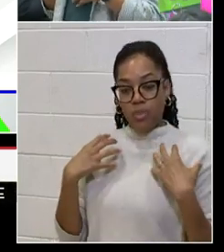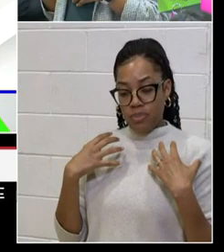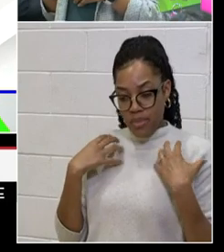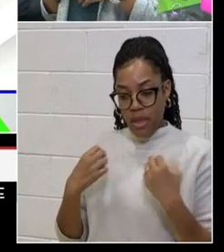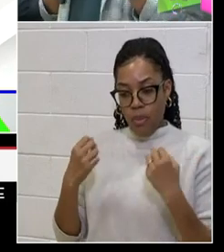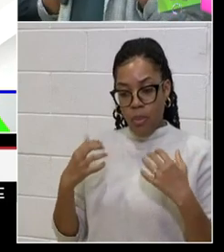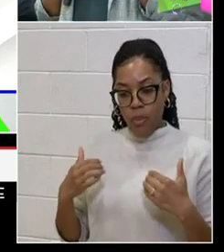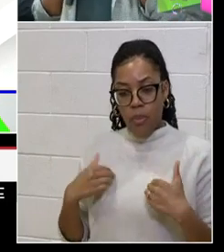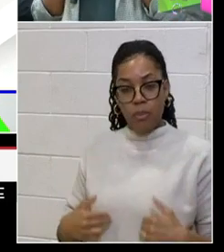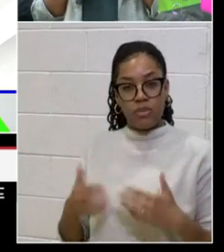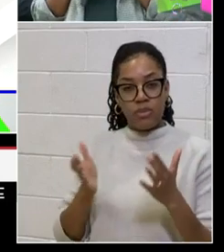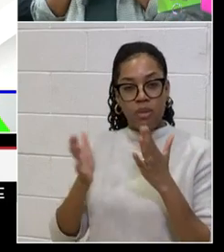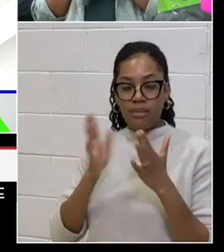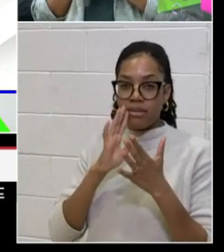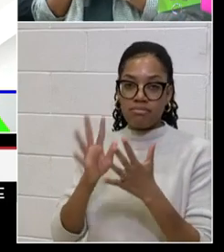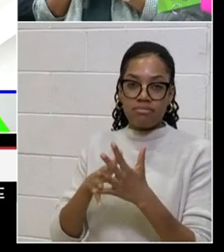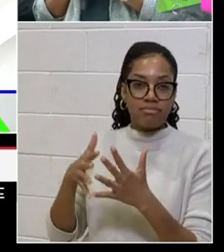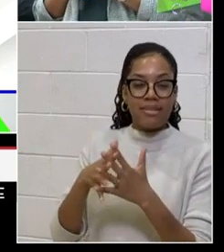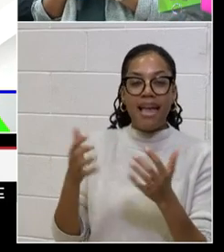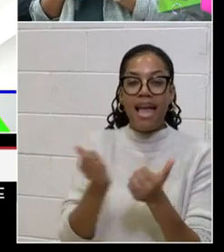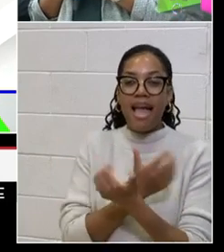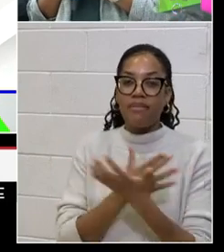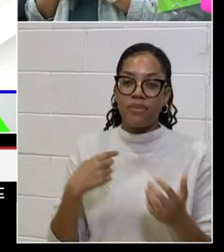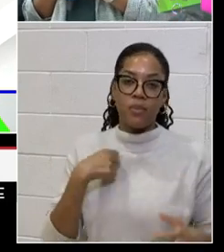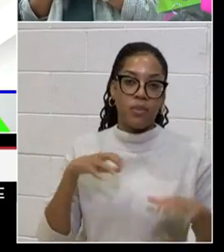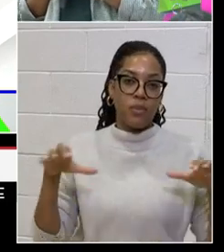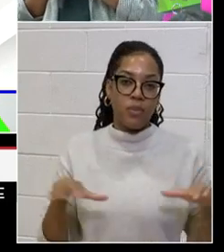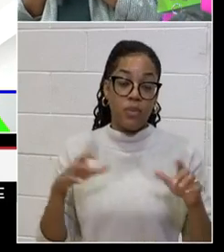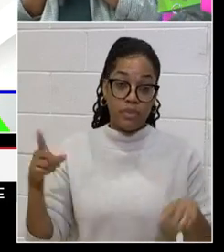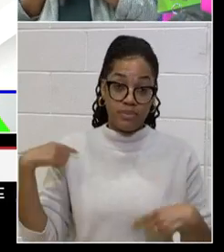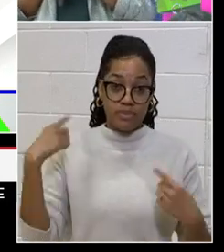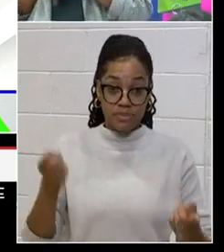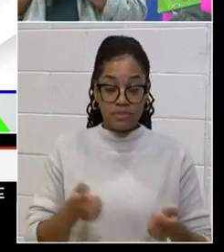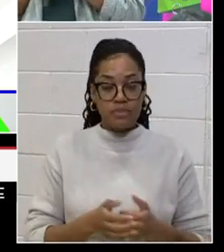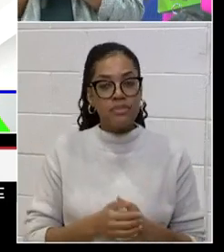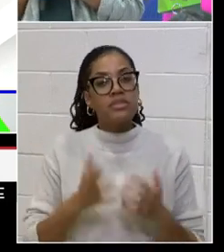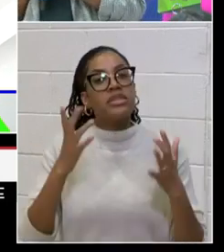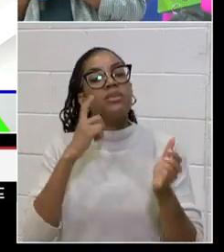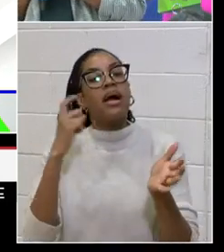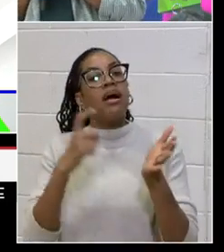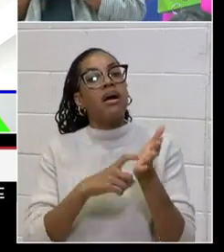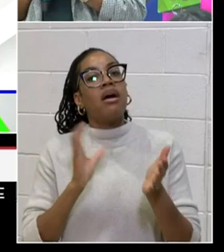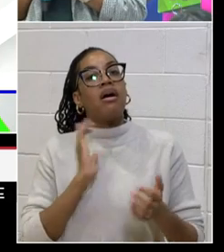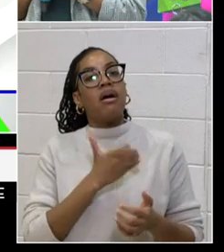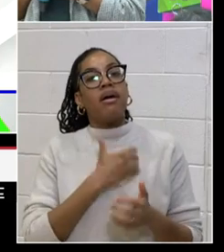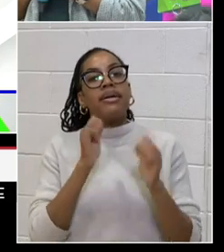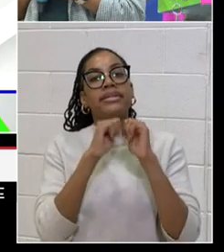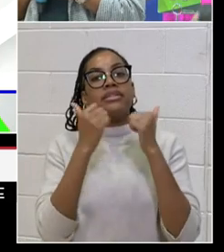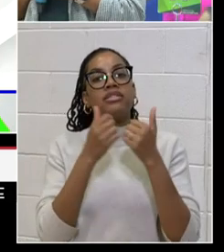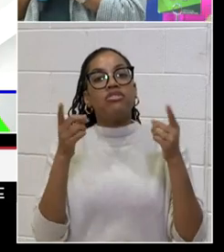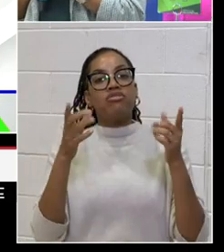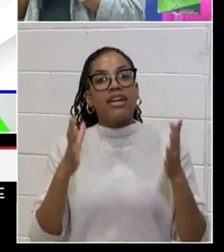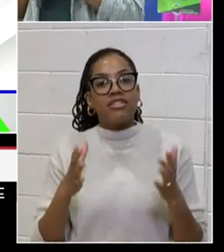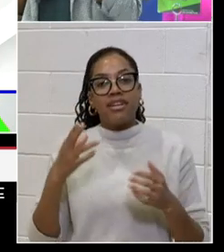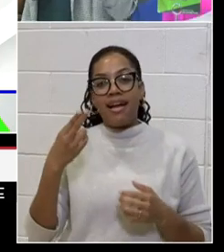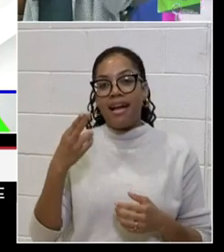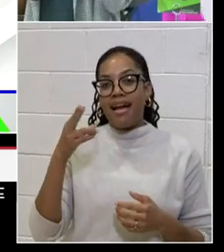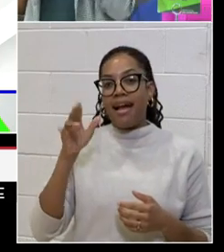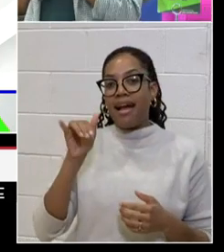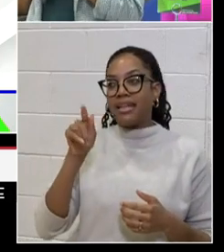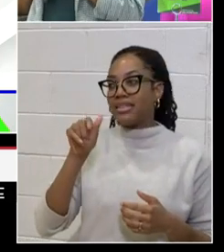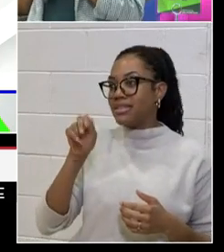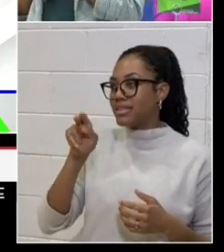that we do. I also want to make sure to acknowledge some of our agency directors, Director Hines for DACL,